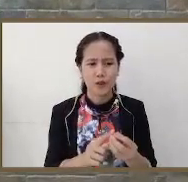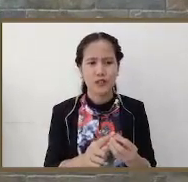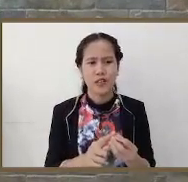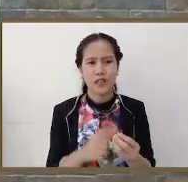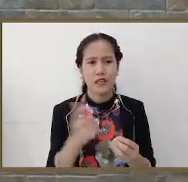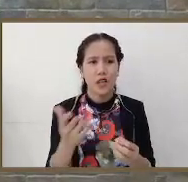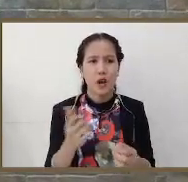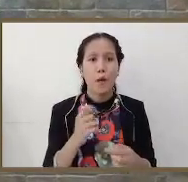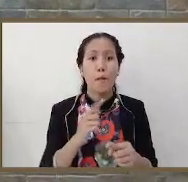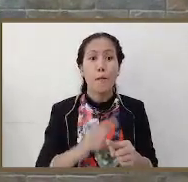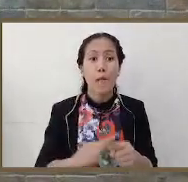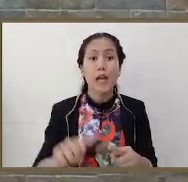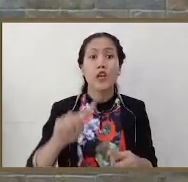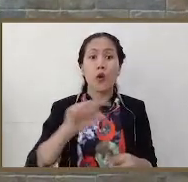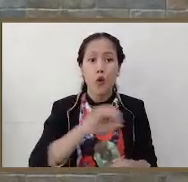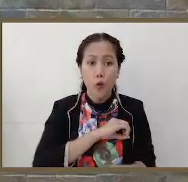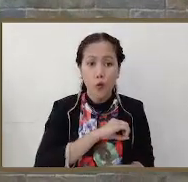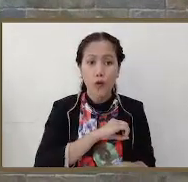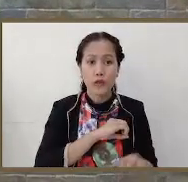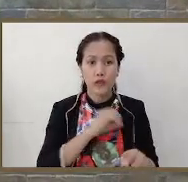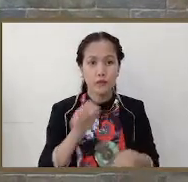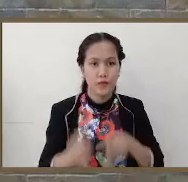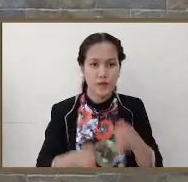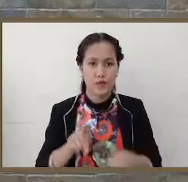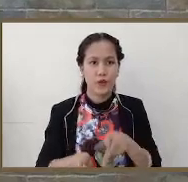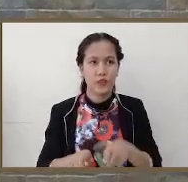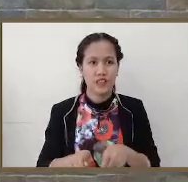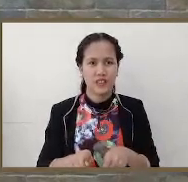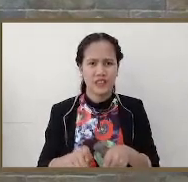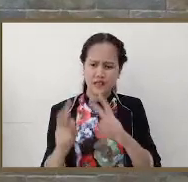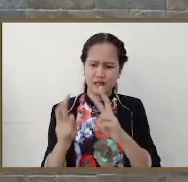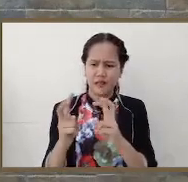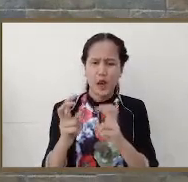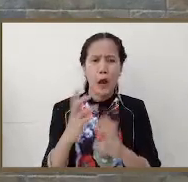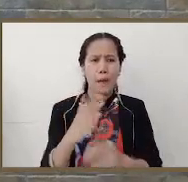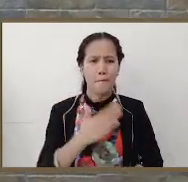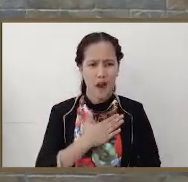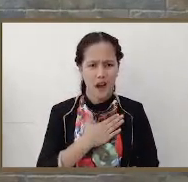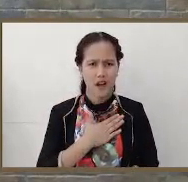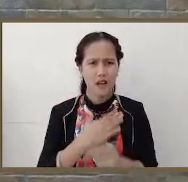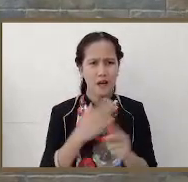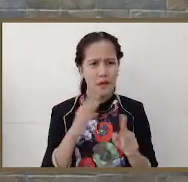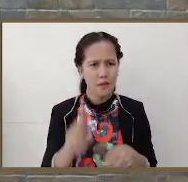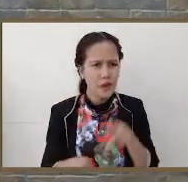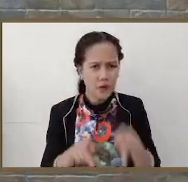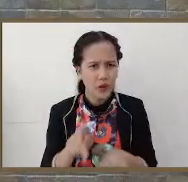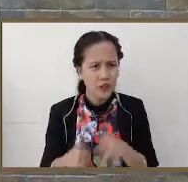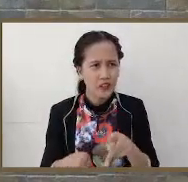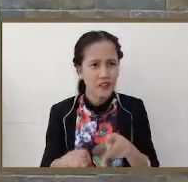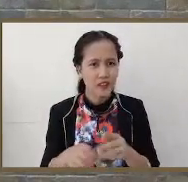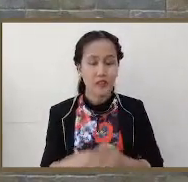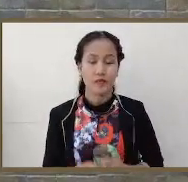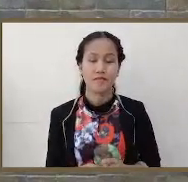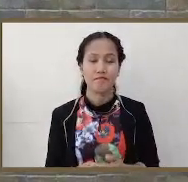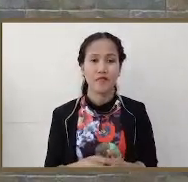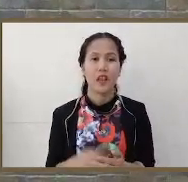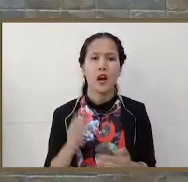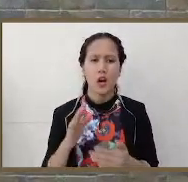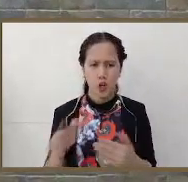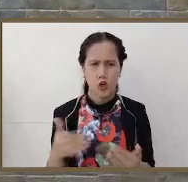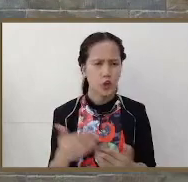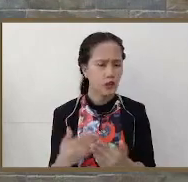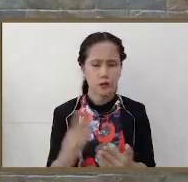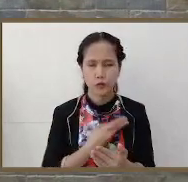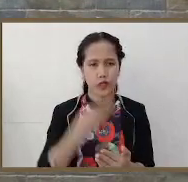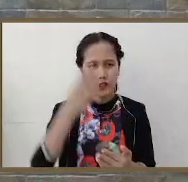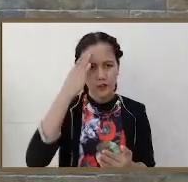about his own people. My people. Mga kapatid, hindi naman lingid sa ating kalaman. And we can shout